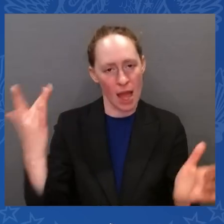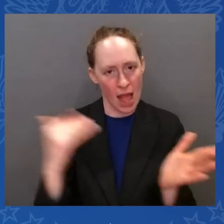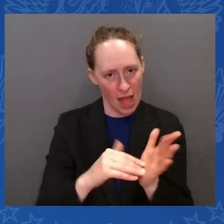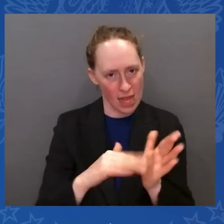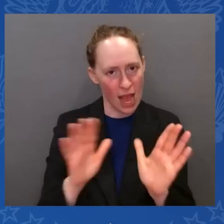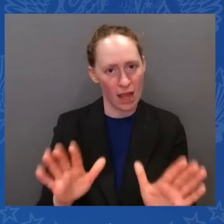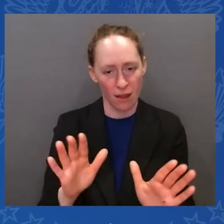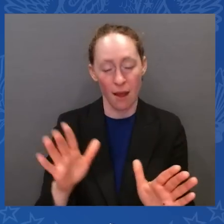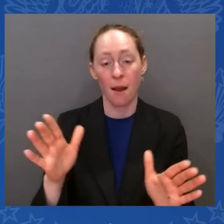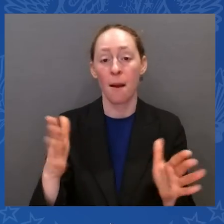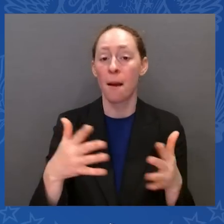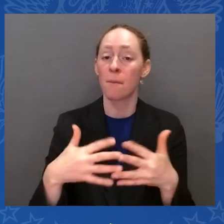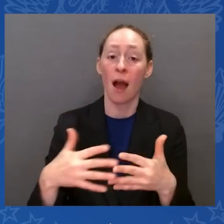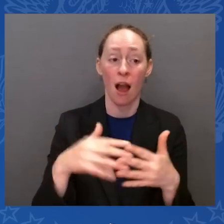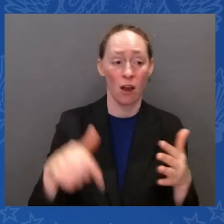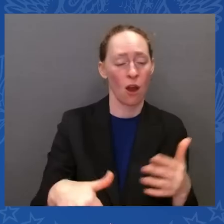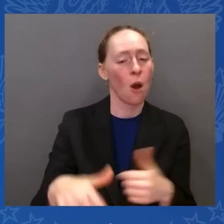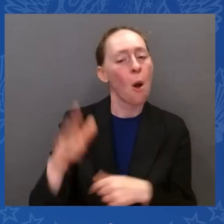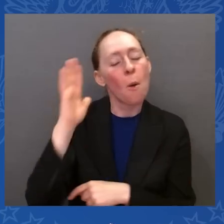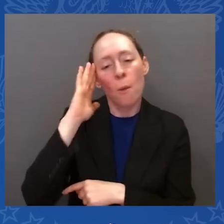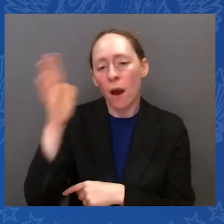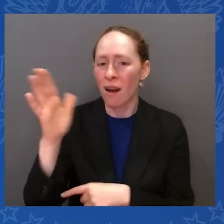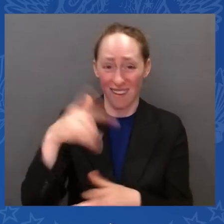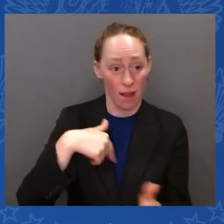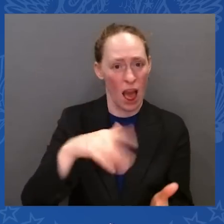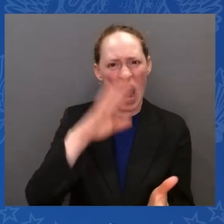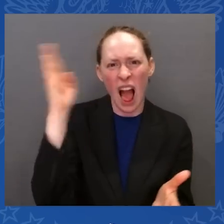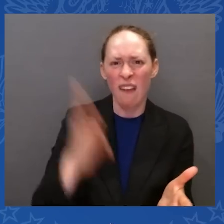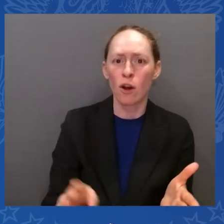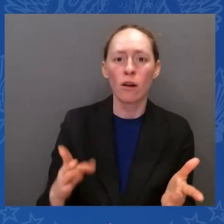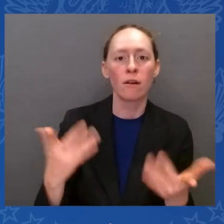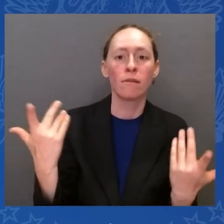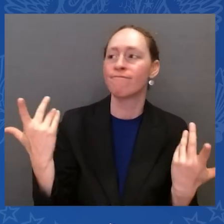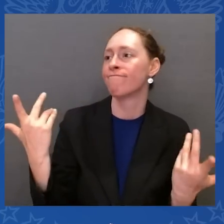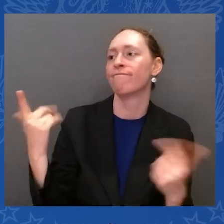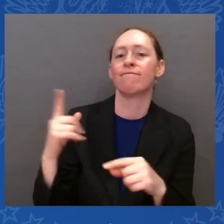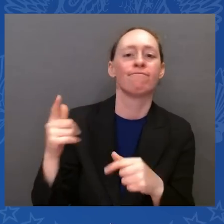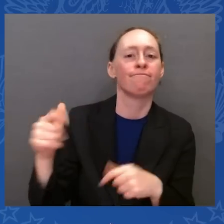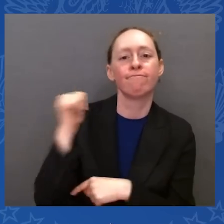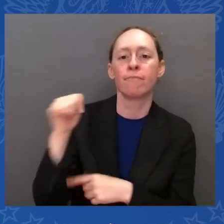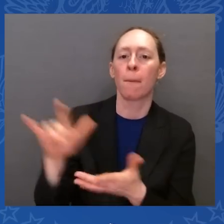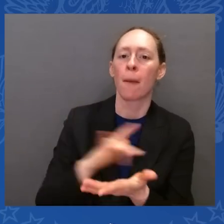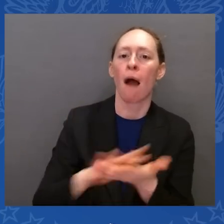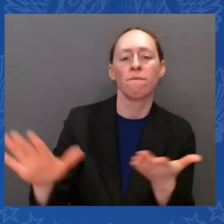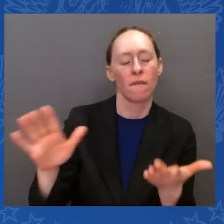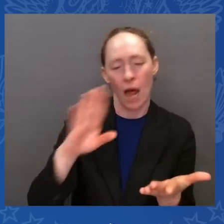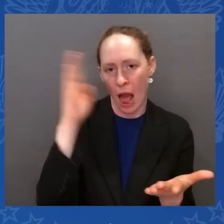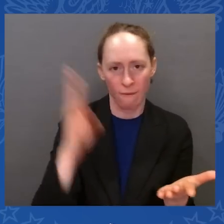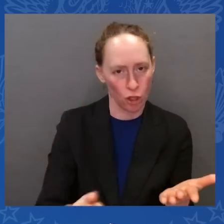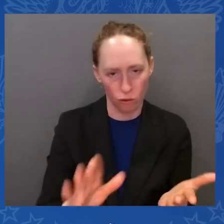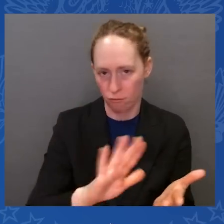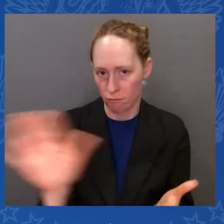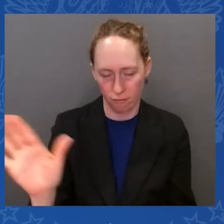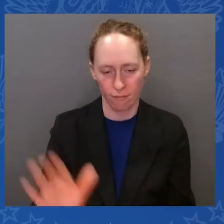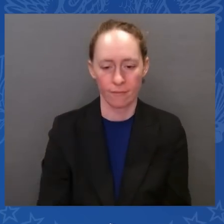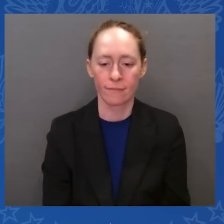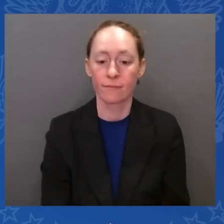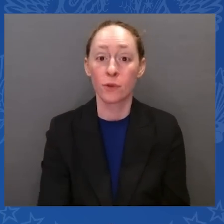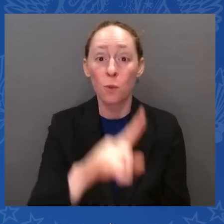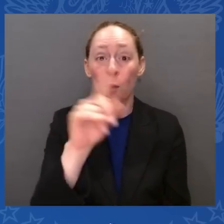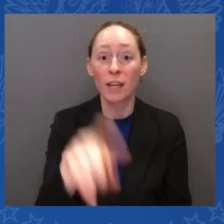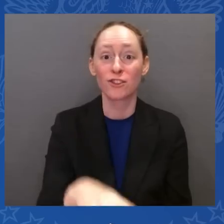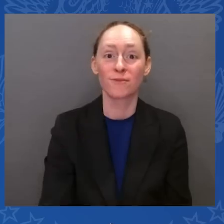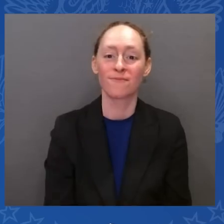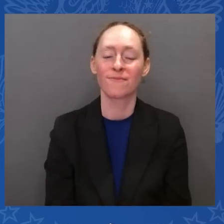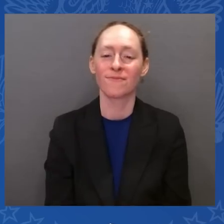to continue our discussions, to see what progress we've made. So let me end where I began. This nation has never defaulted on its debt.